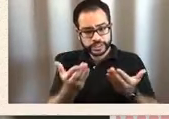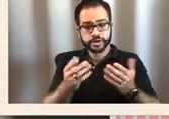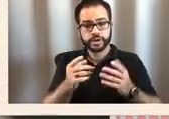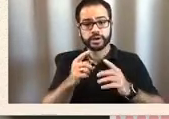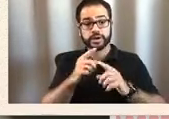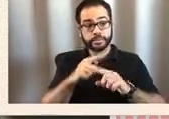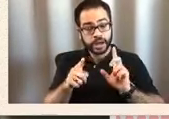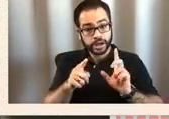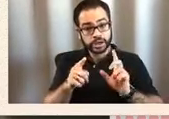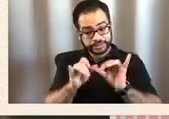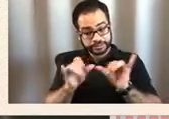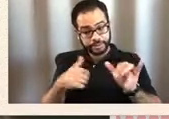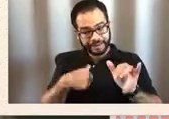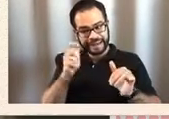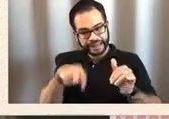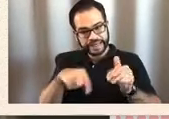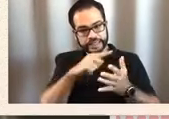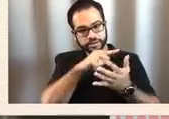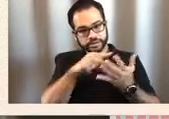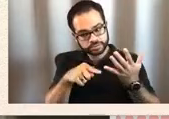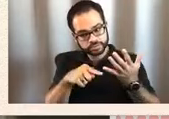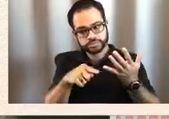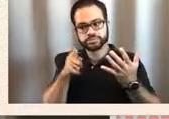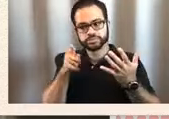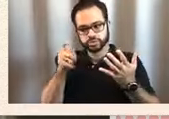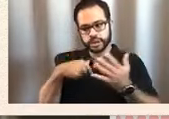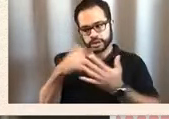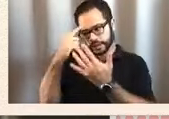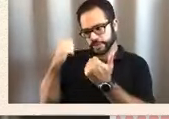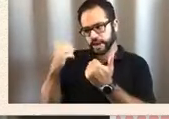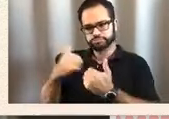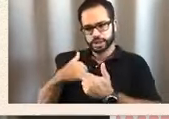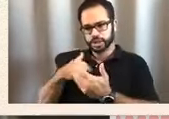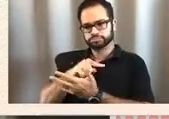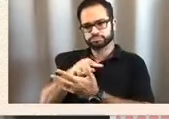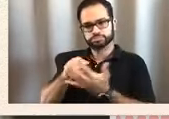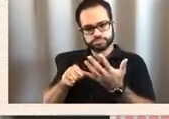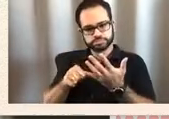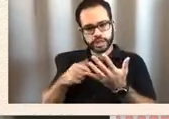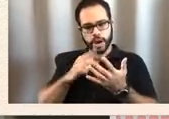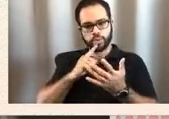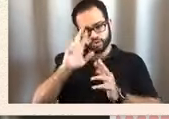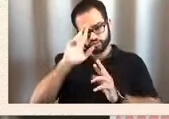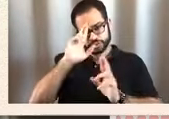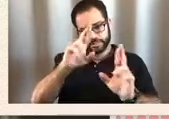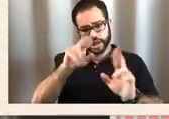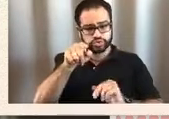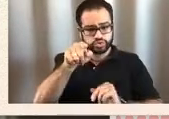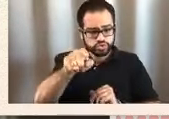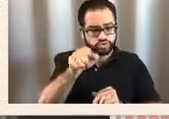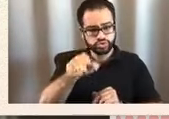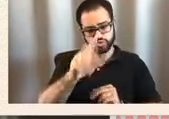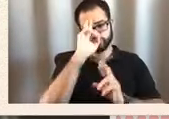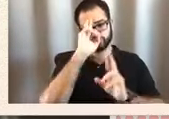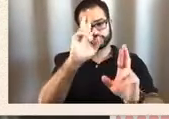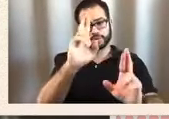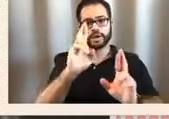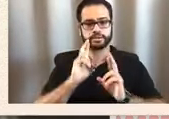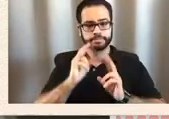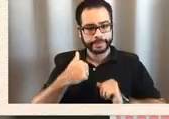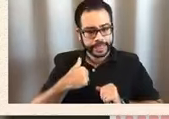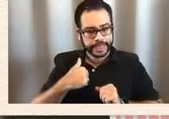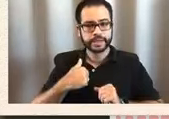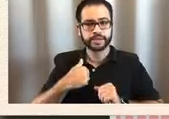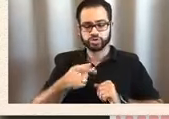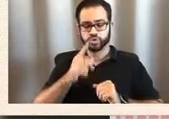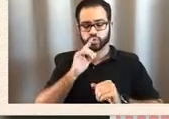and this is what you can expect from me. I'll respect you and your time. You'll start at this time, you'll end at this